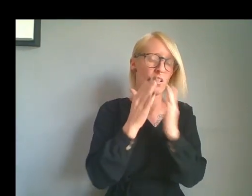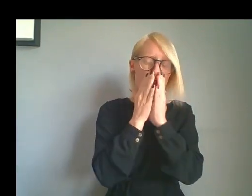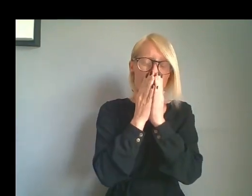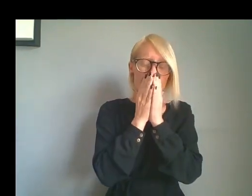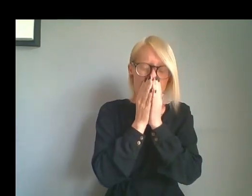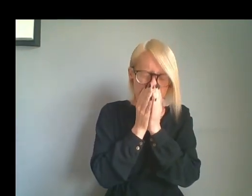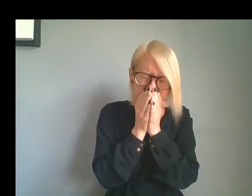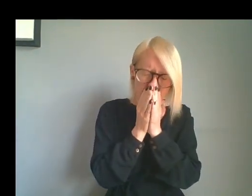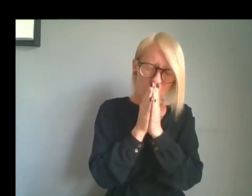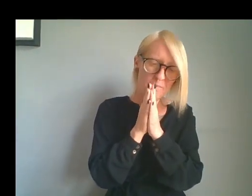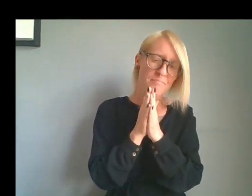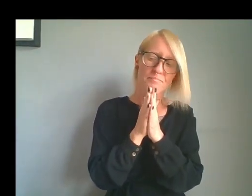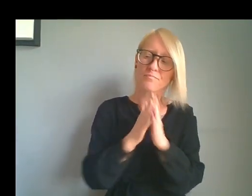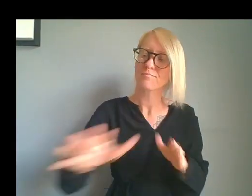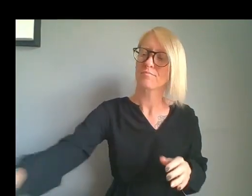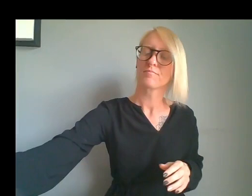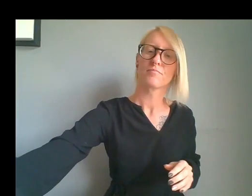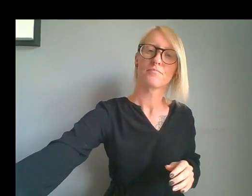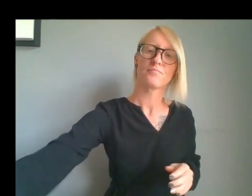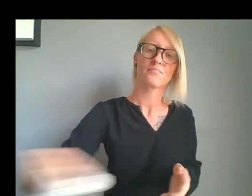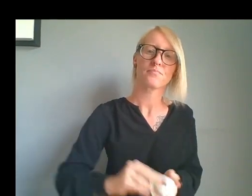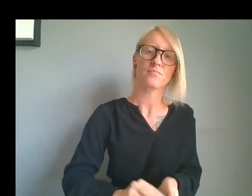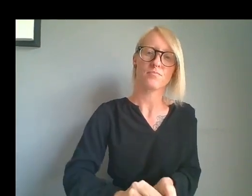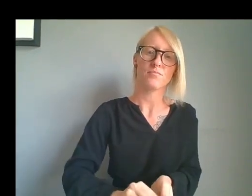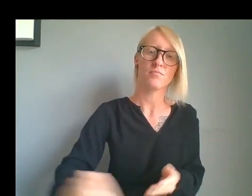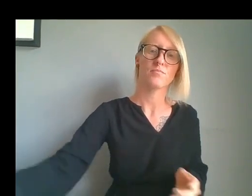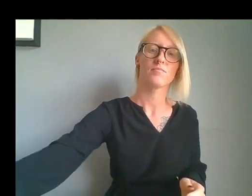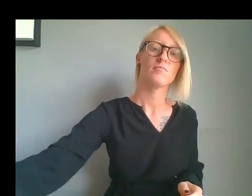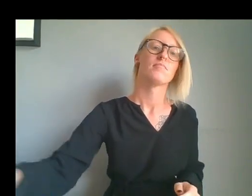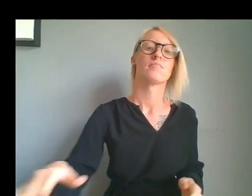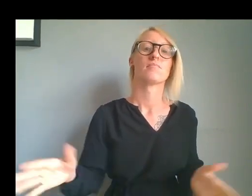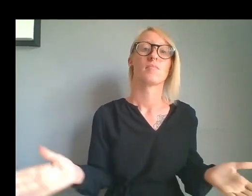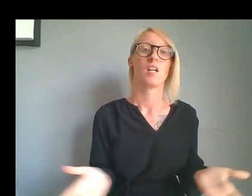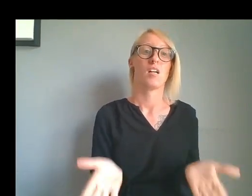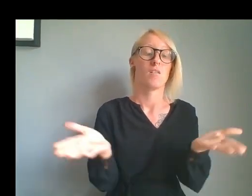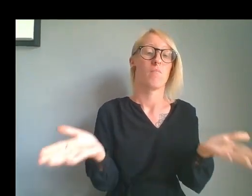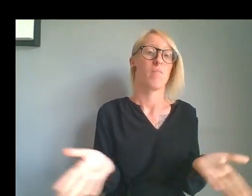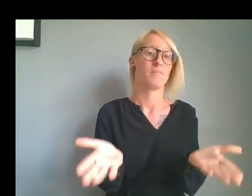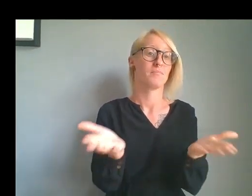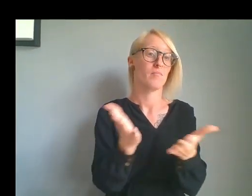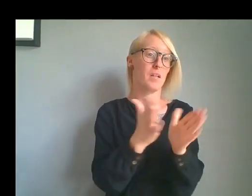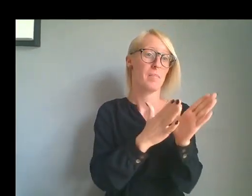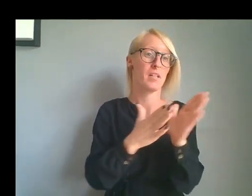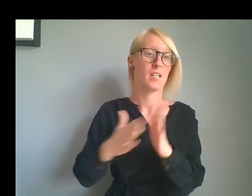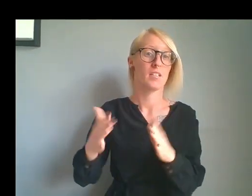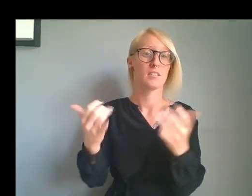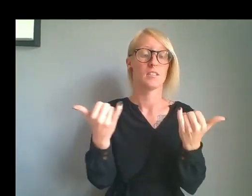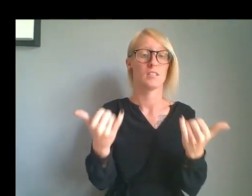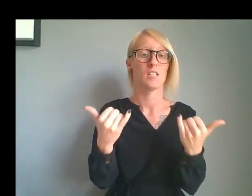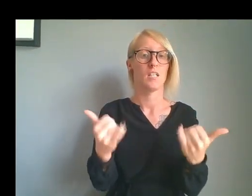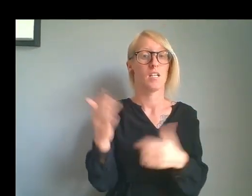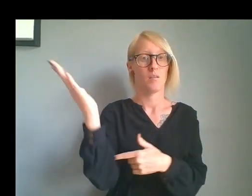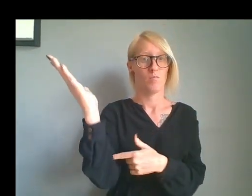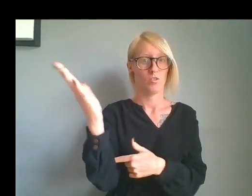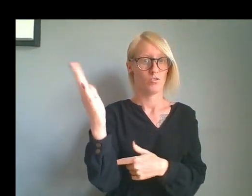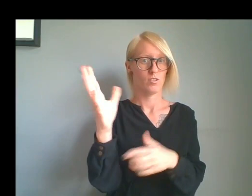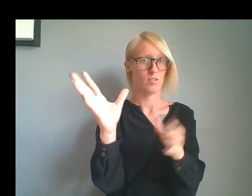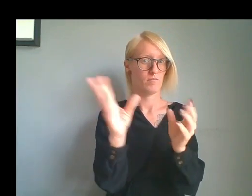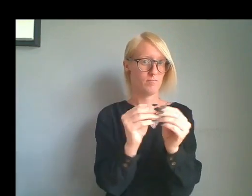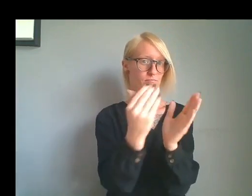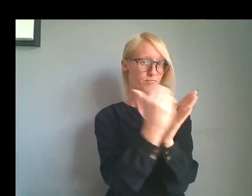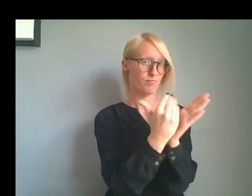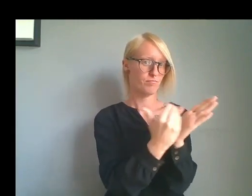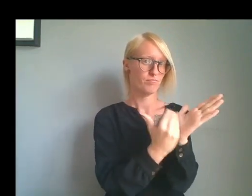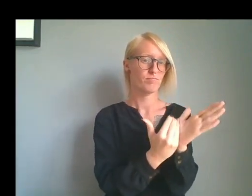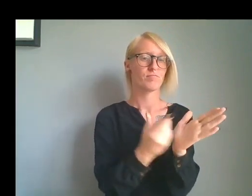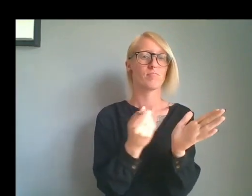Okay, the plan for today is I'm going to go ahead and go through my presentation, giving you an overview of social media.